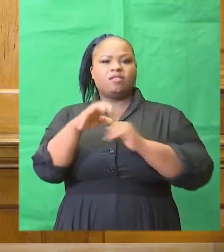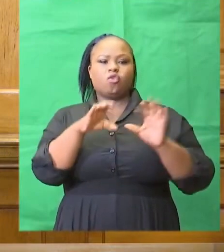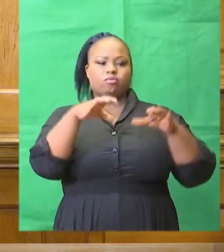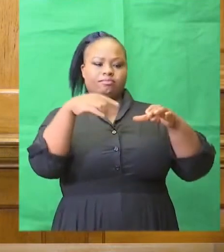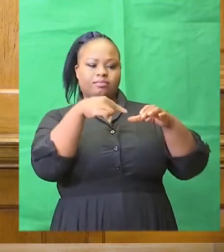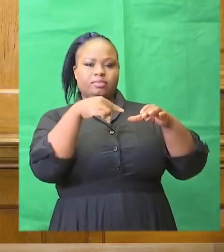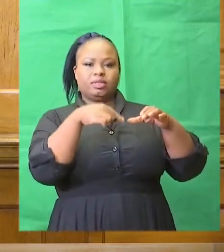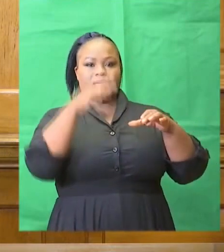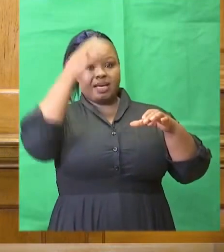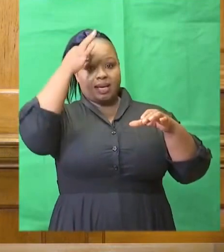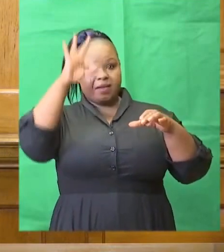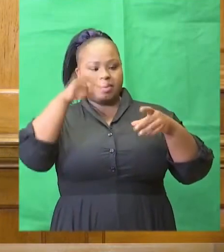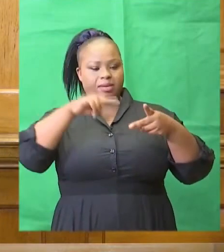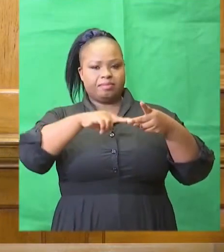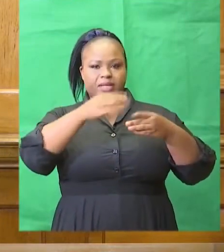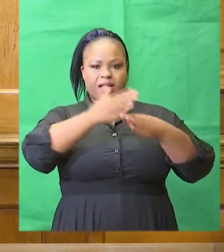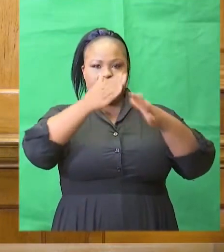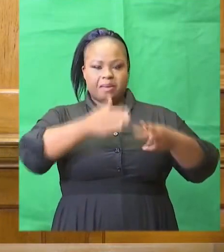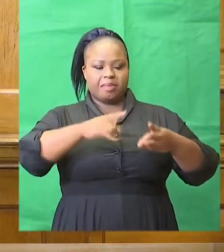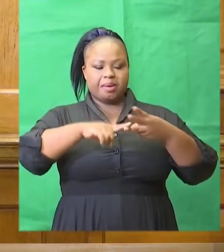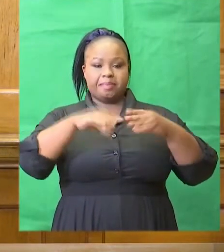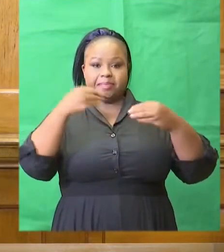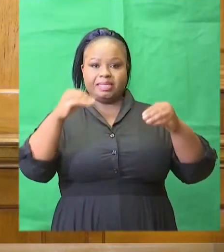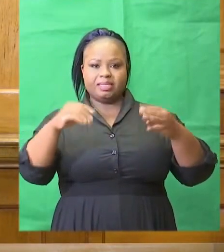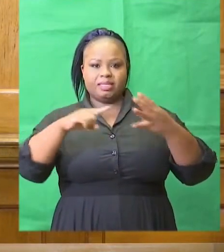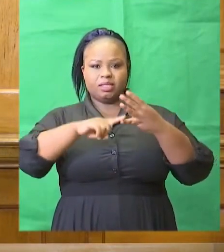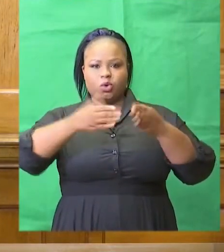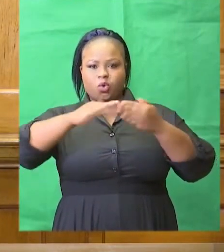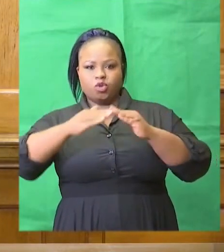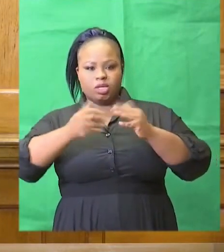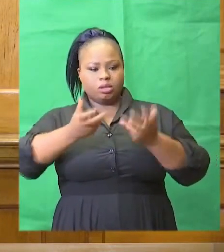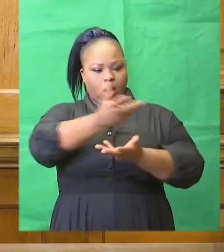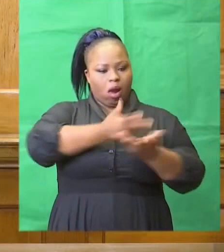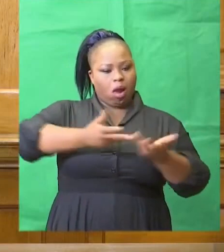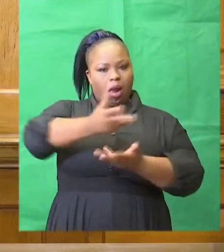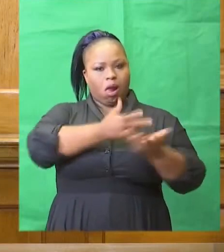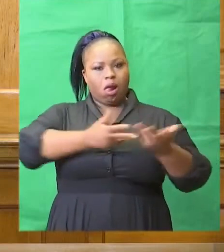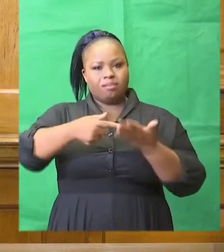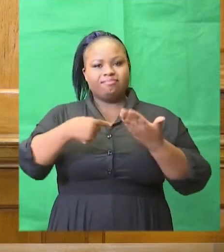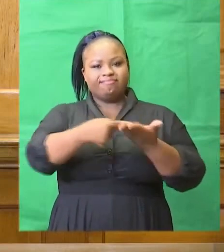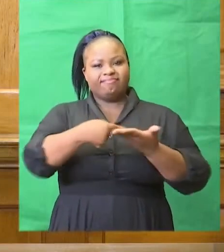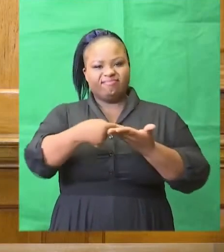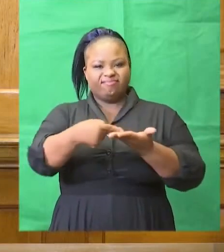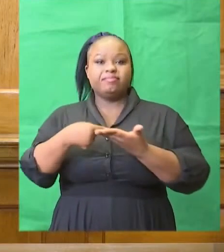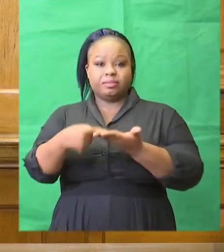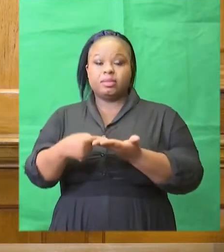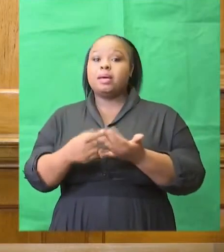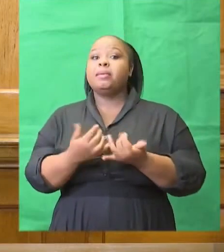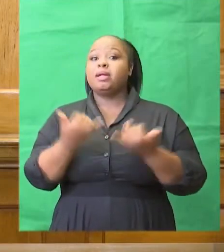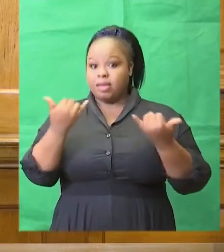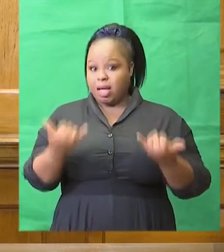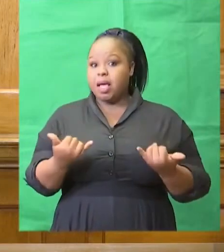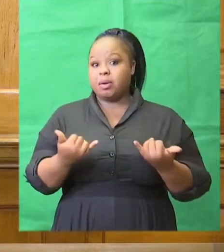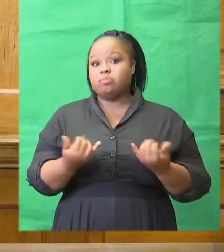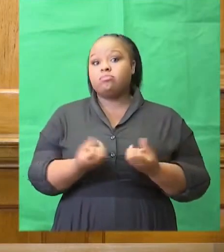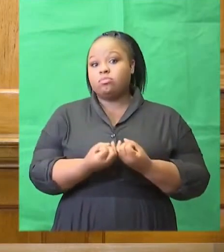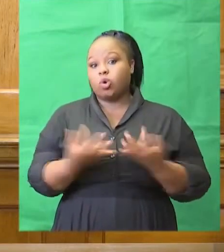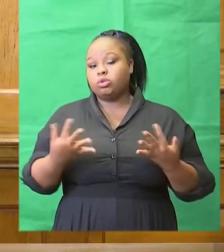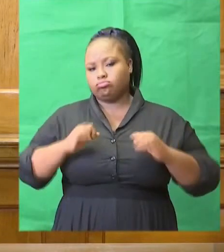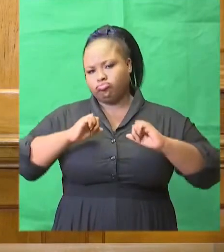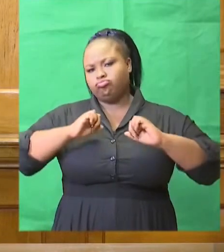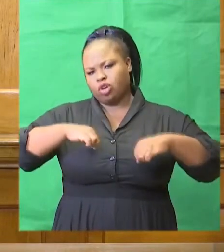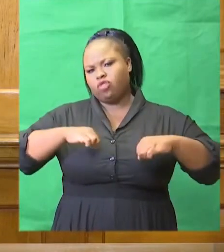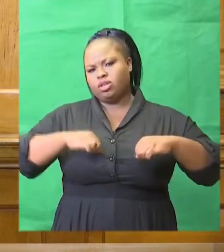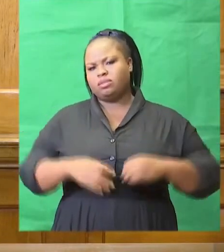labor, business, and the community constituency, where there is already broad agreement on the